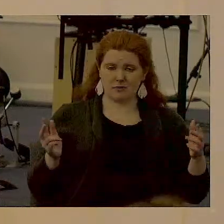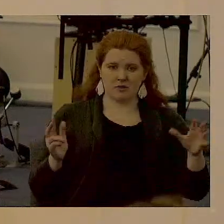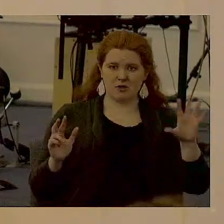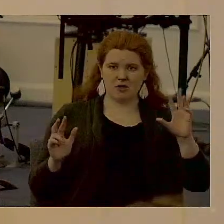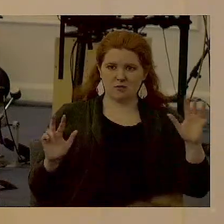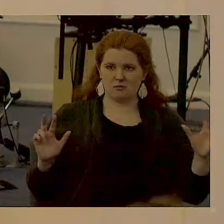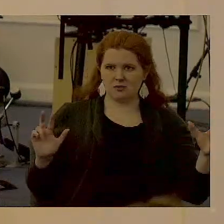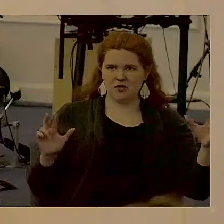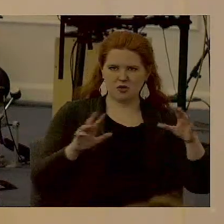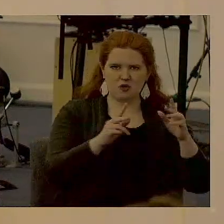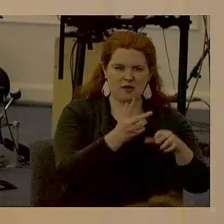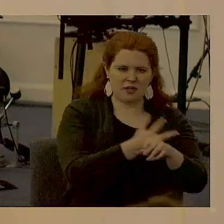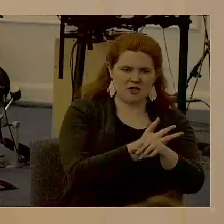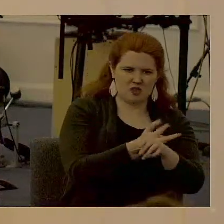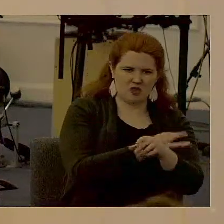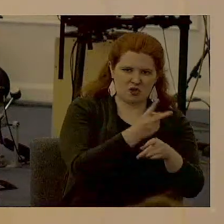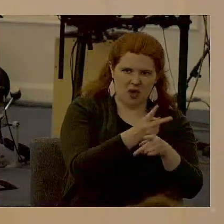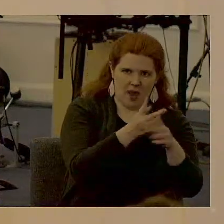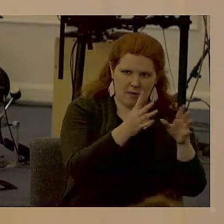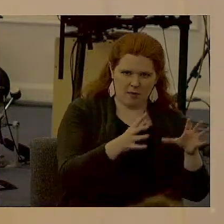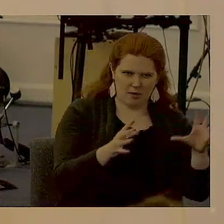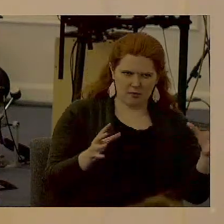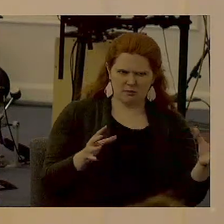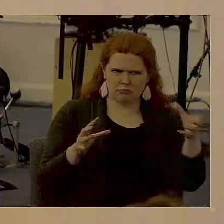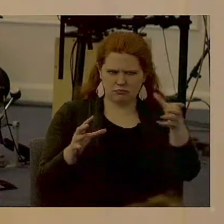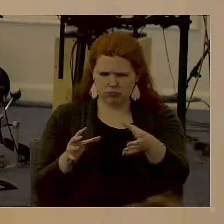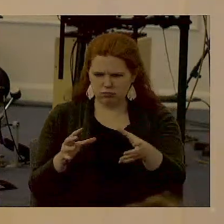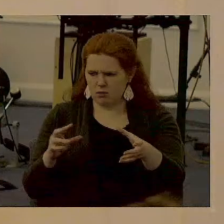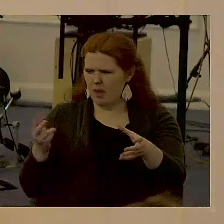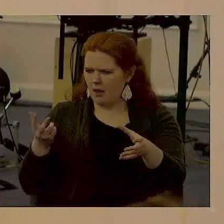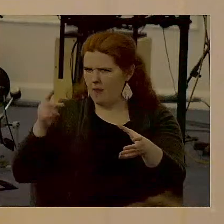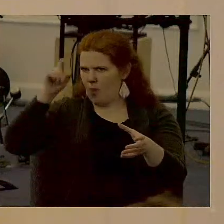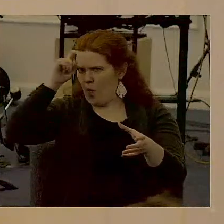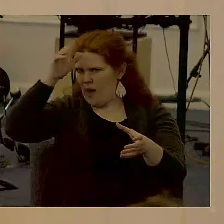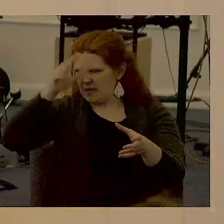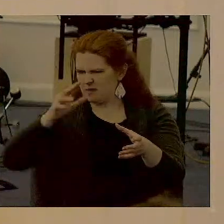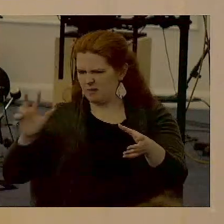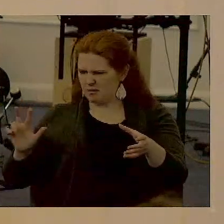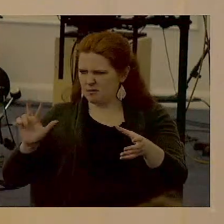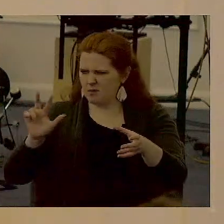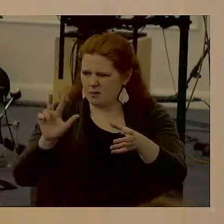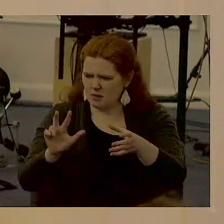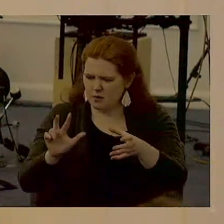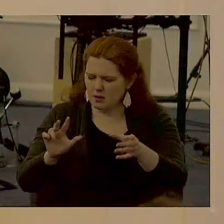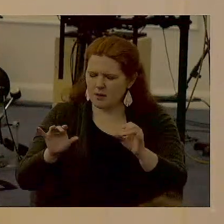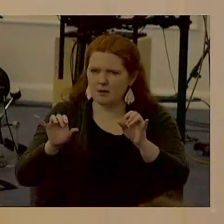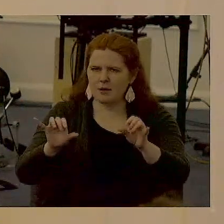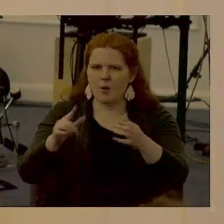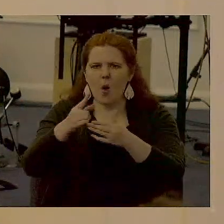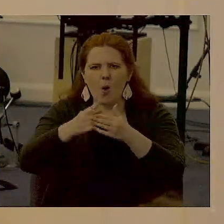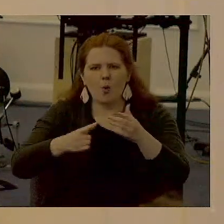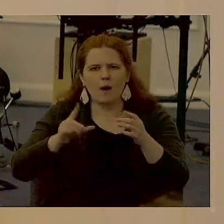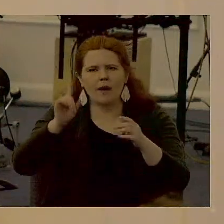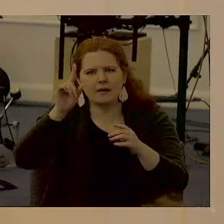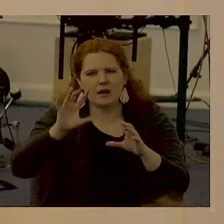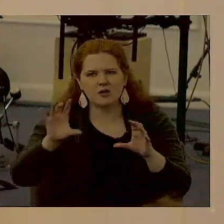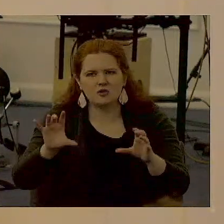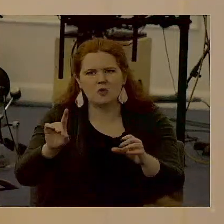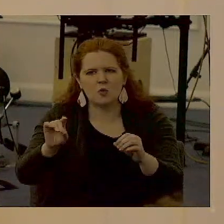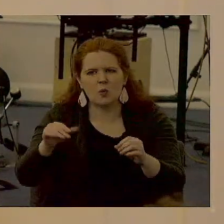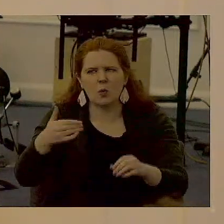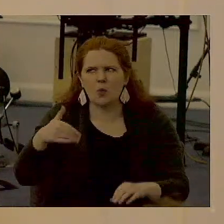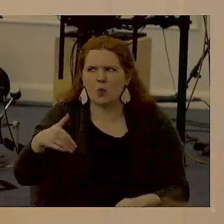you get actually a pretty unique picture of what God is doing. Have you ever had a problem with one of your